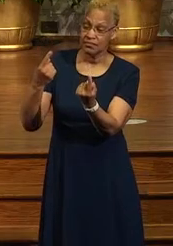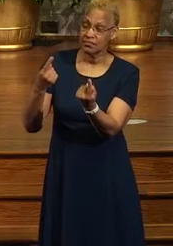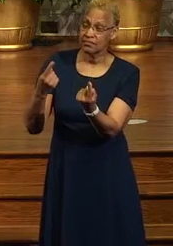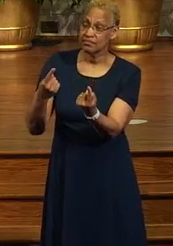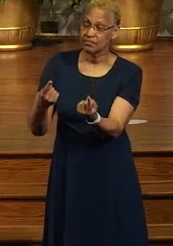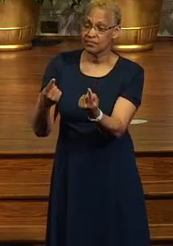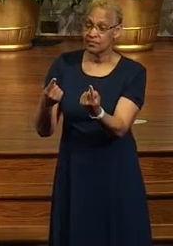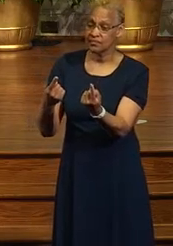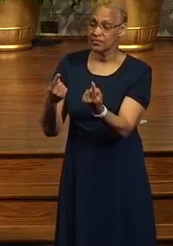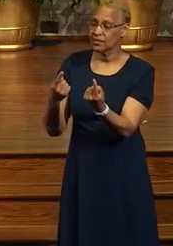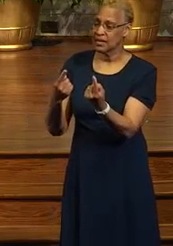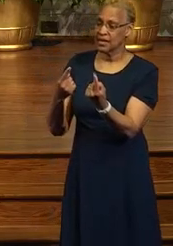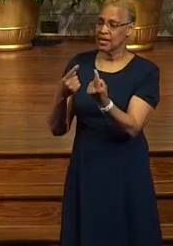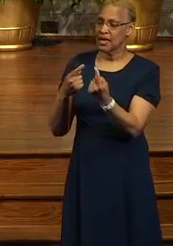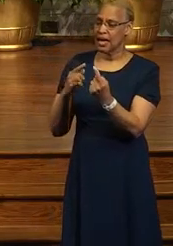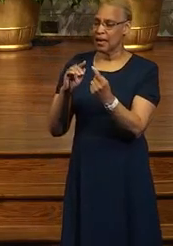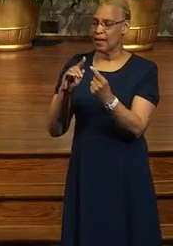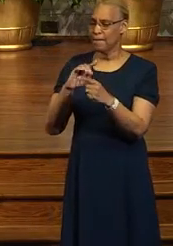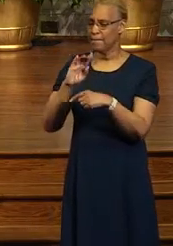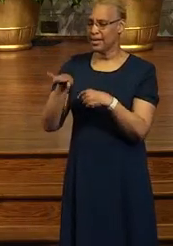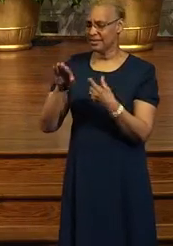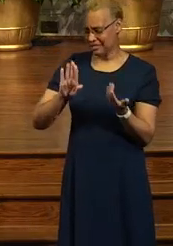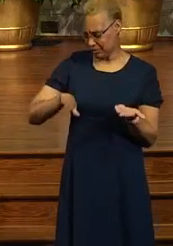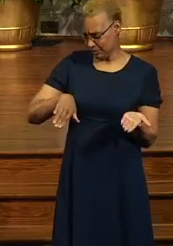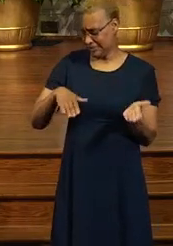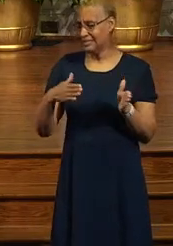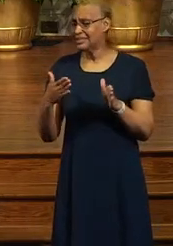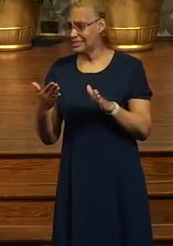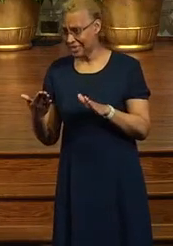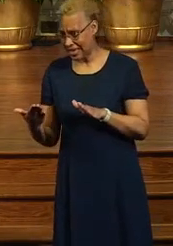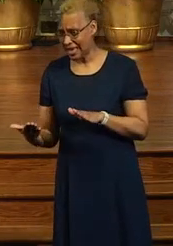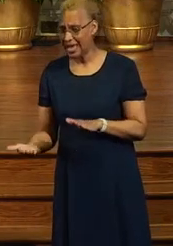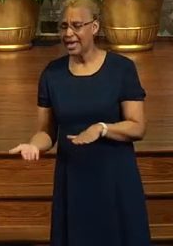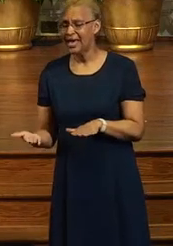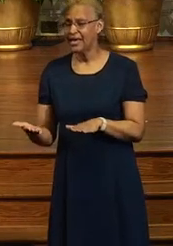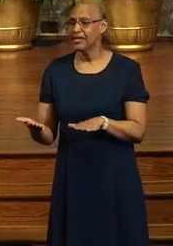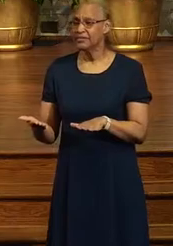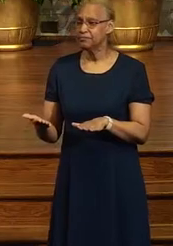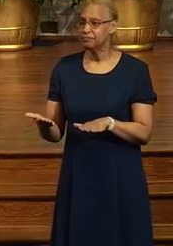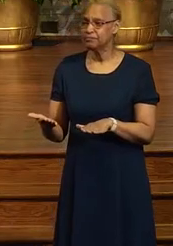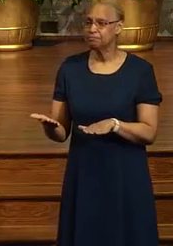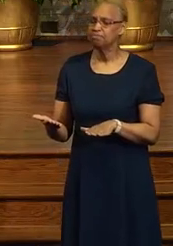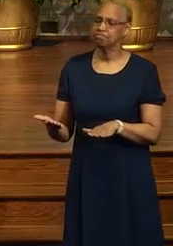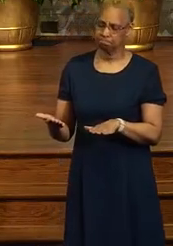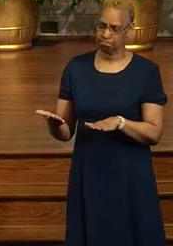the price he'd have to pay.